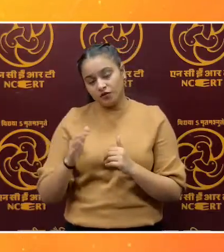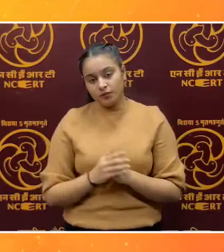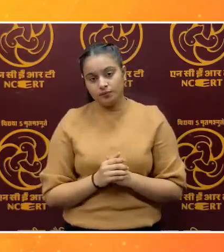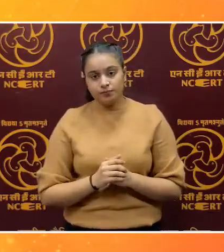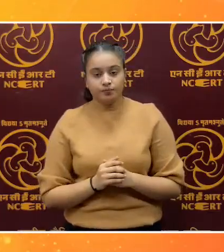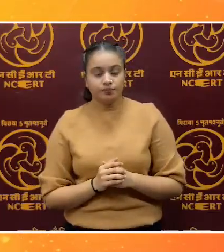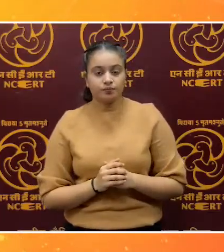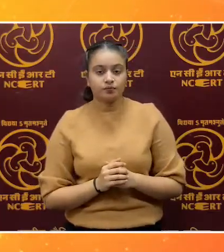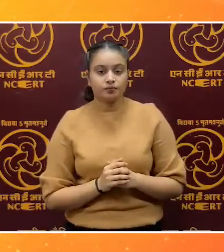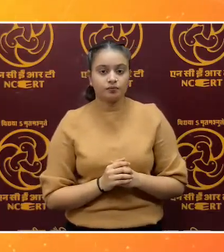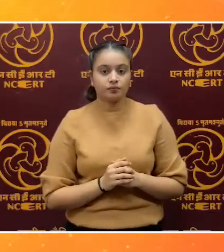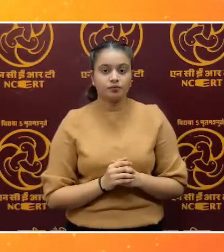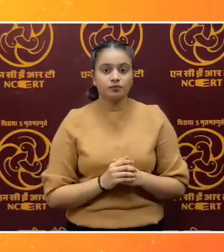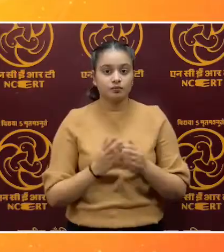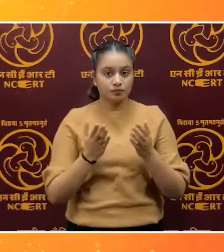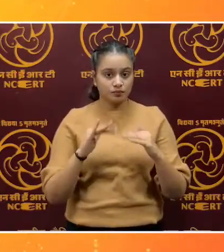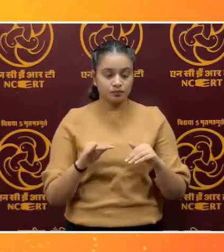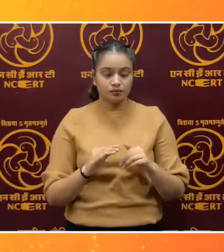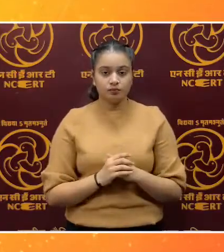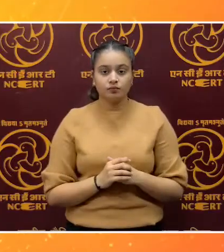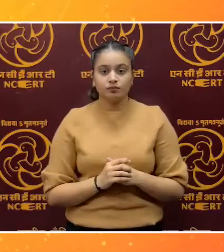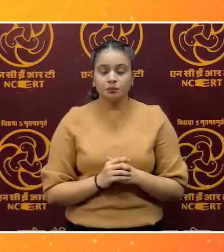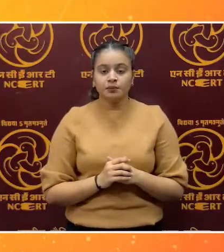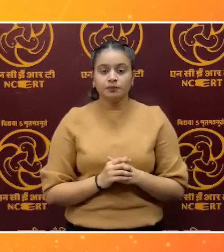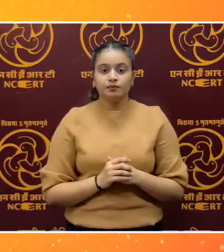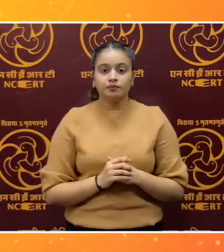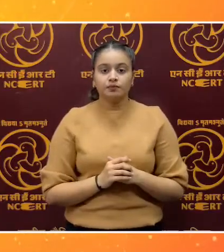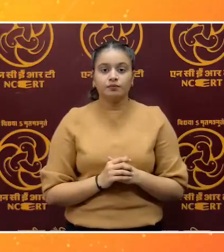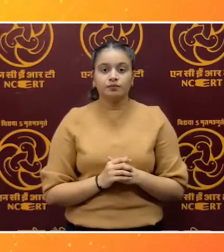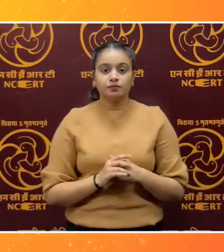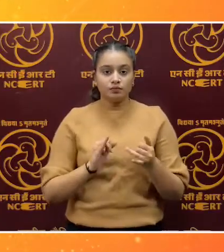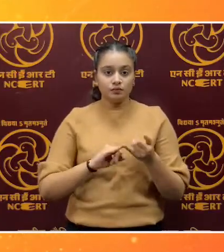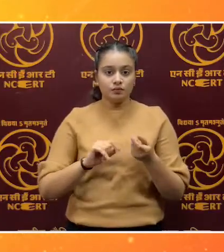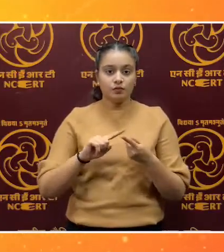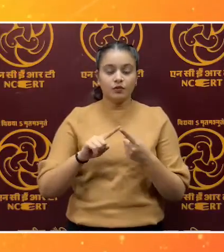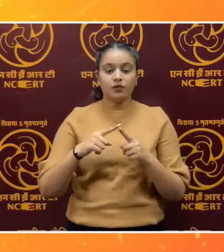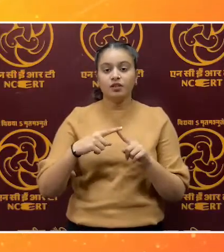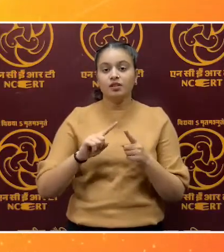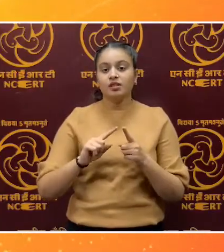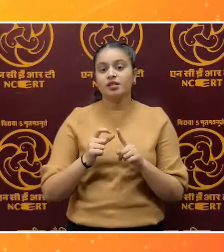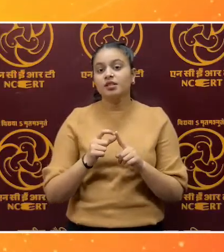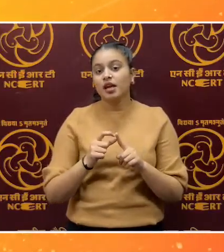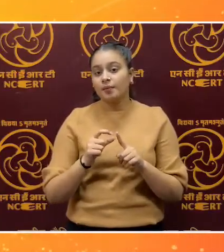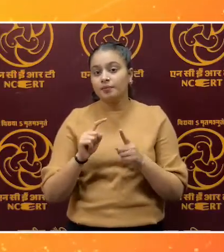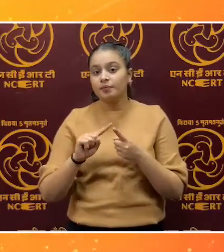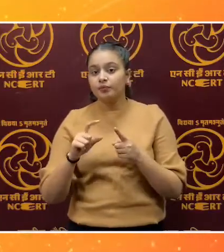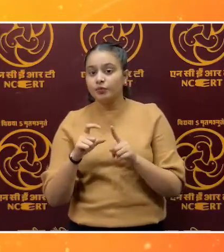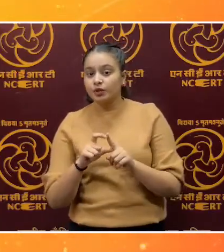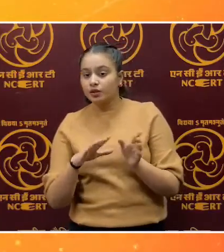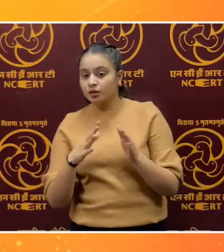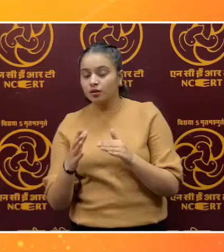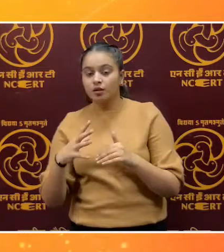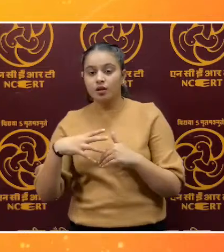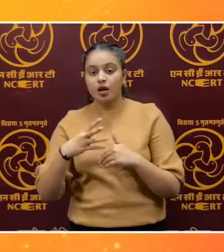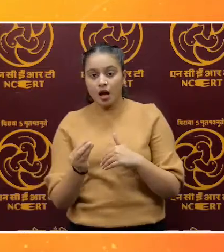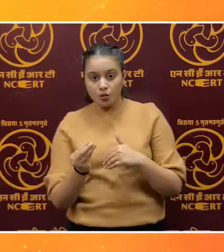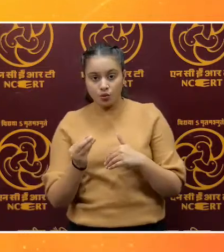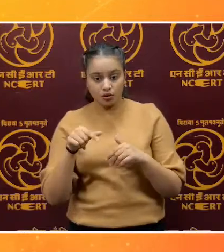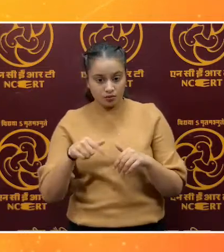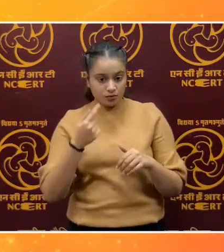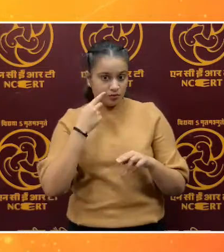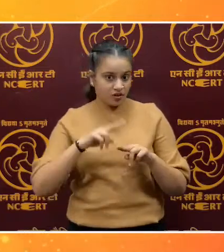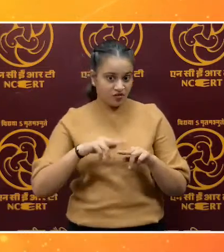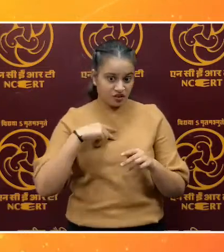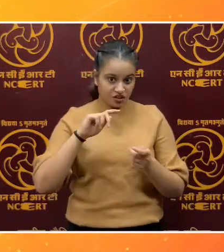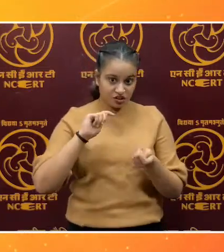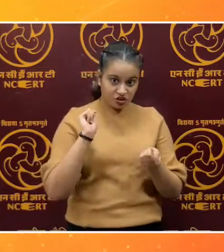already gone. Stepped out. Now stepped out and went away, they are opposite. Stepped out is like you are having a